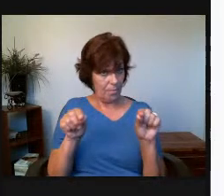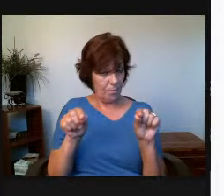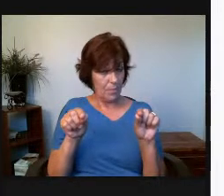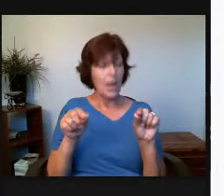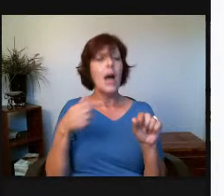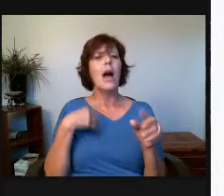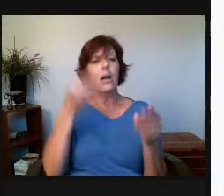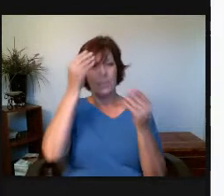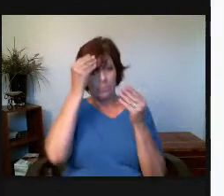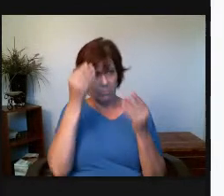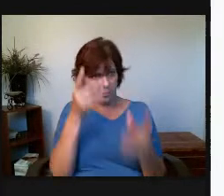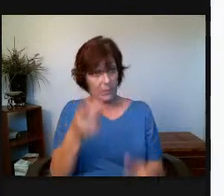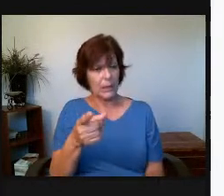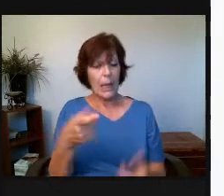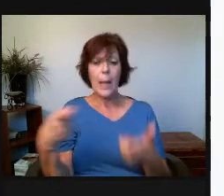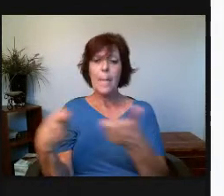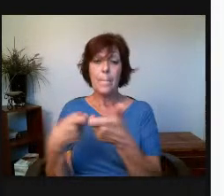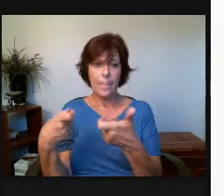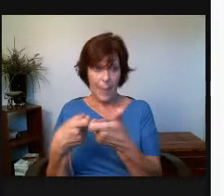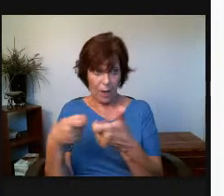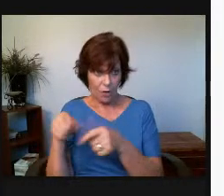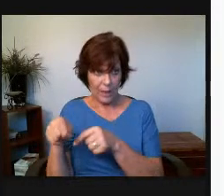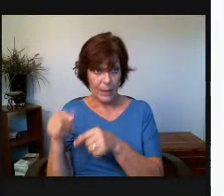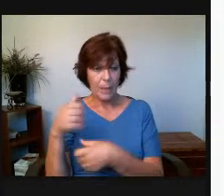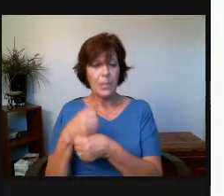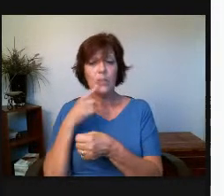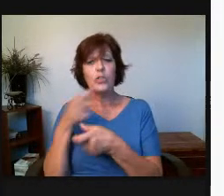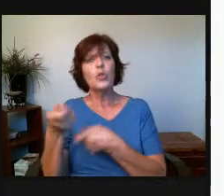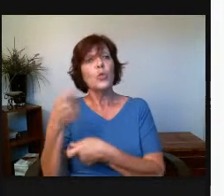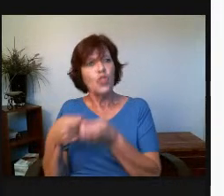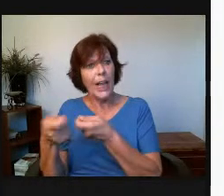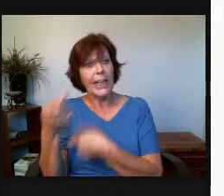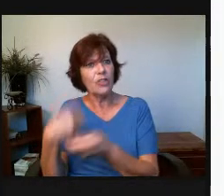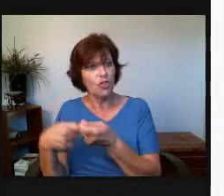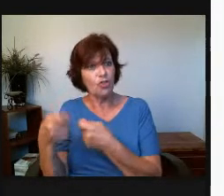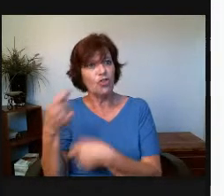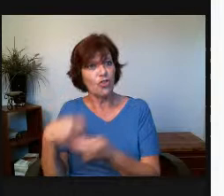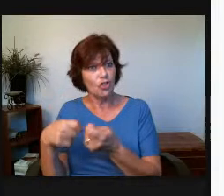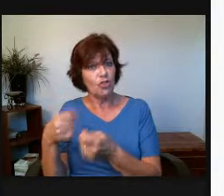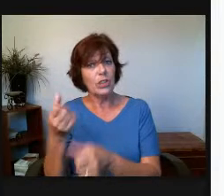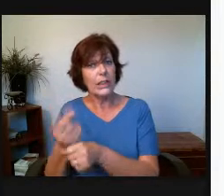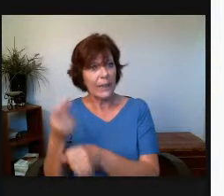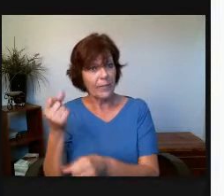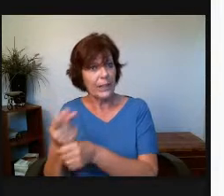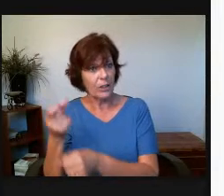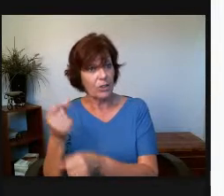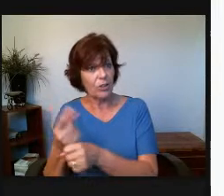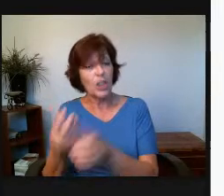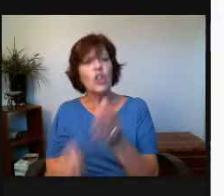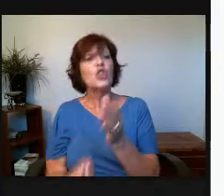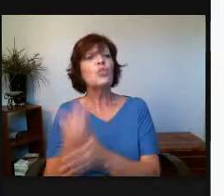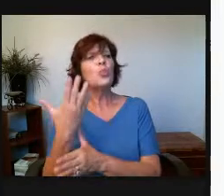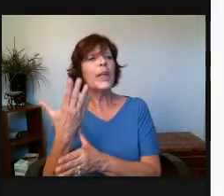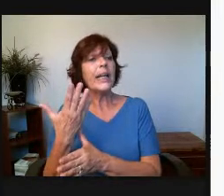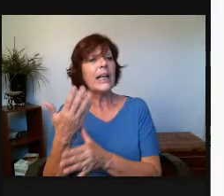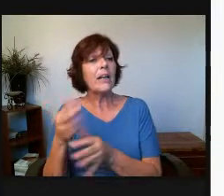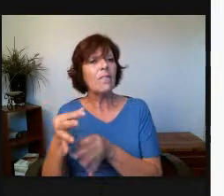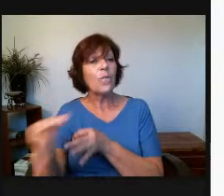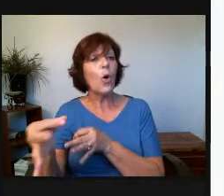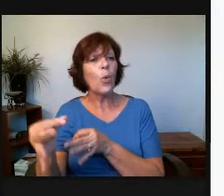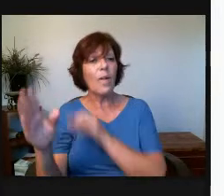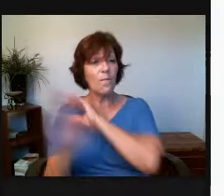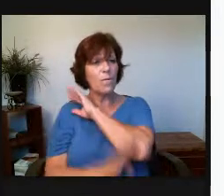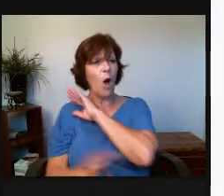tell you that the battery, we want to make sure that you are changing every spring forward and fall